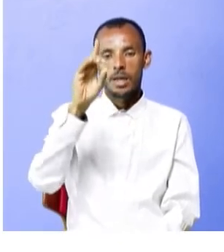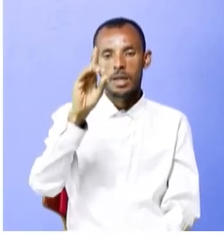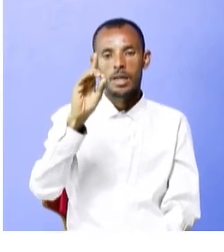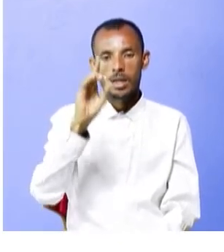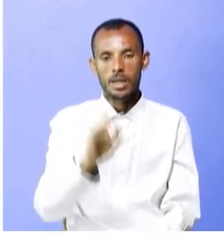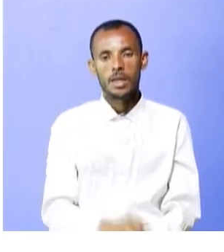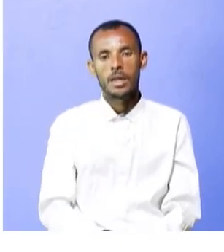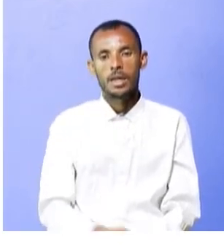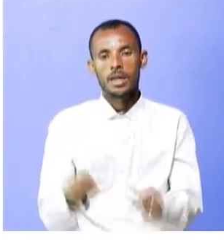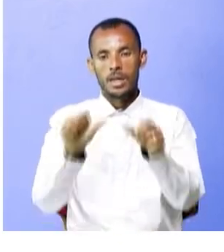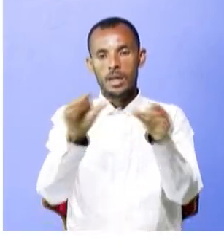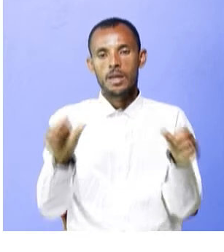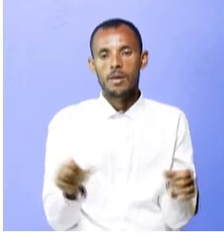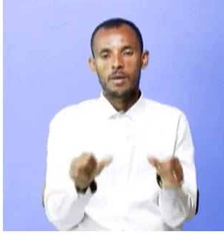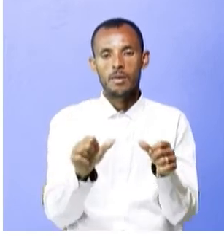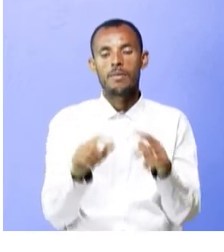Okay, area of triangle